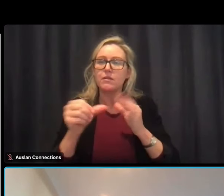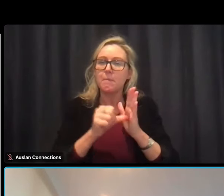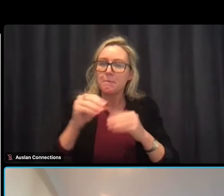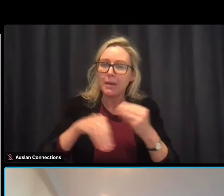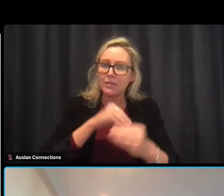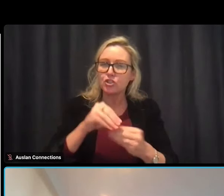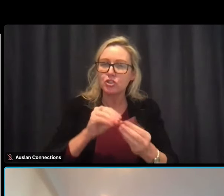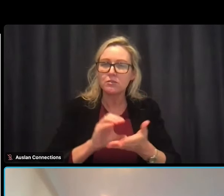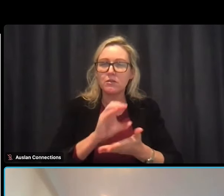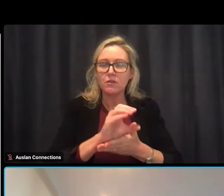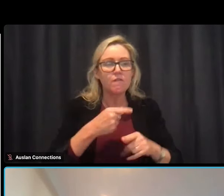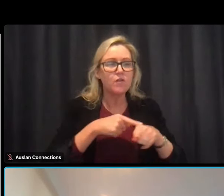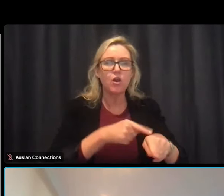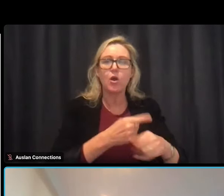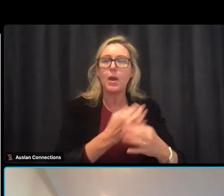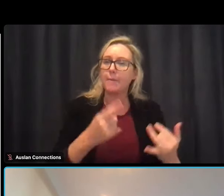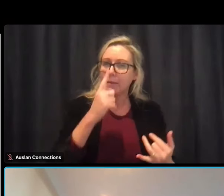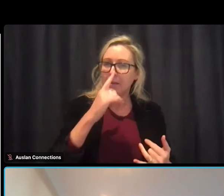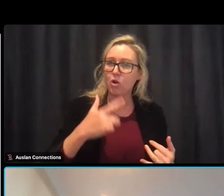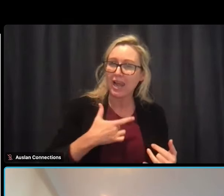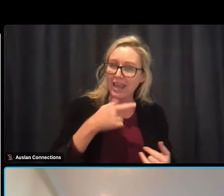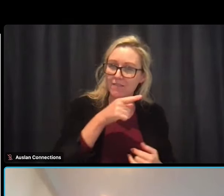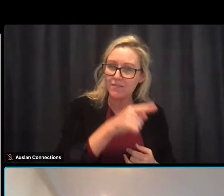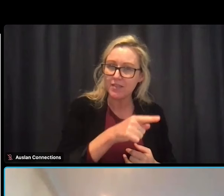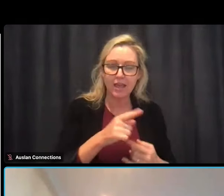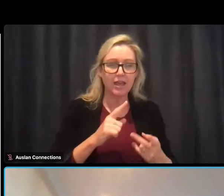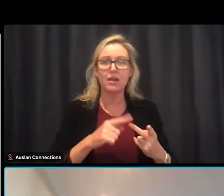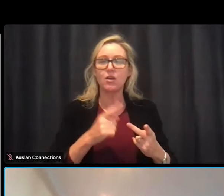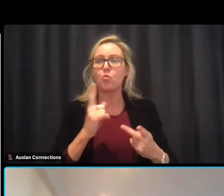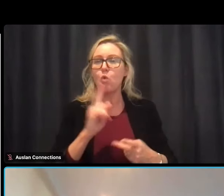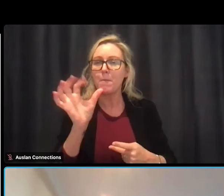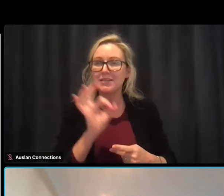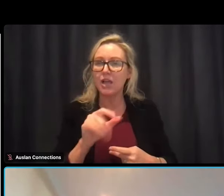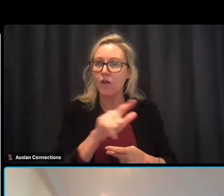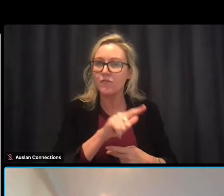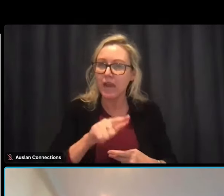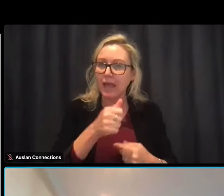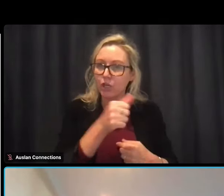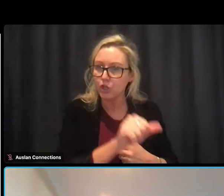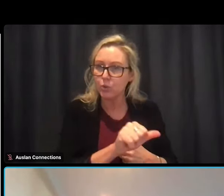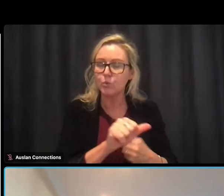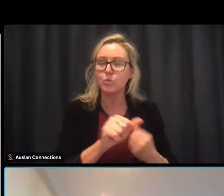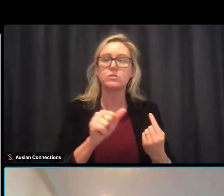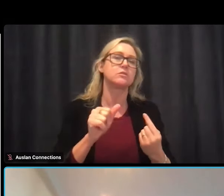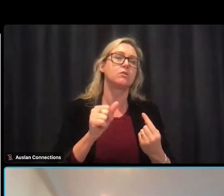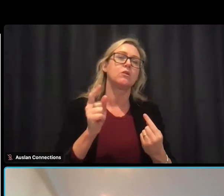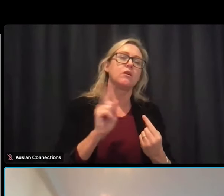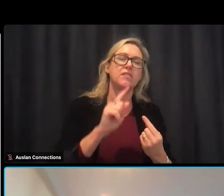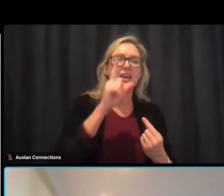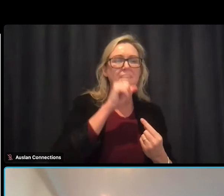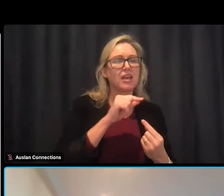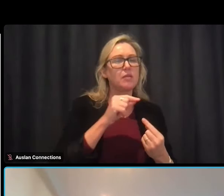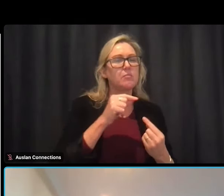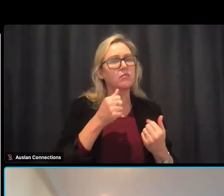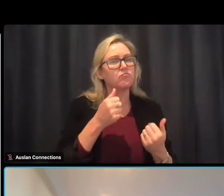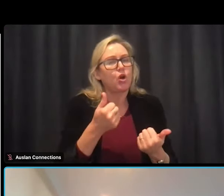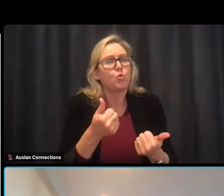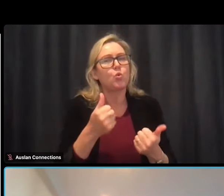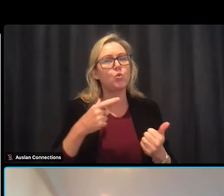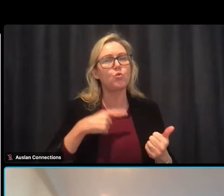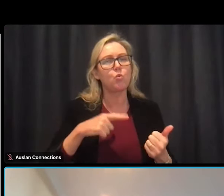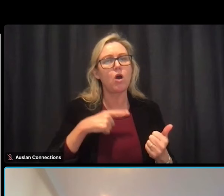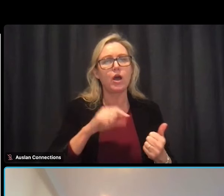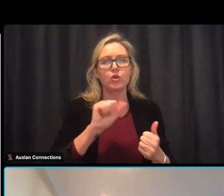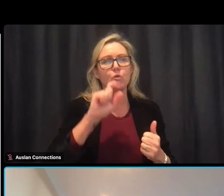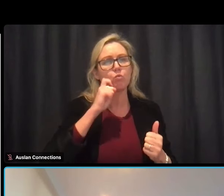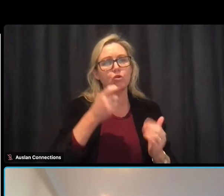might be based on the number of residents, depending on what you feel is an acceptable basis for doing it.